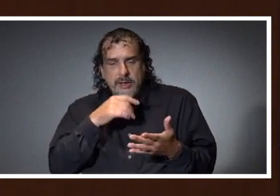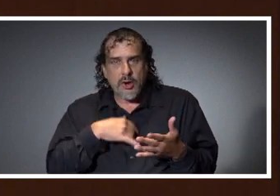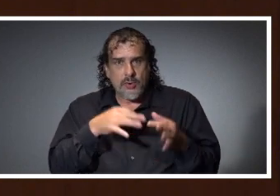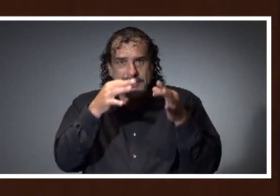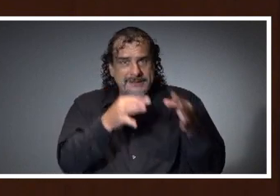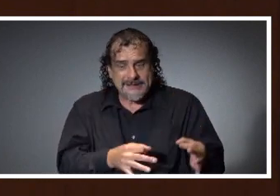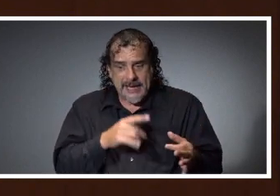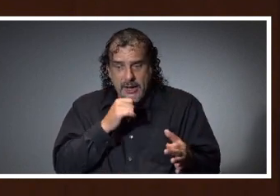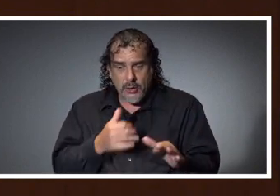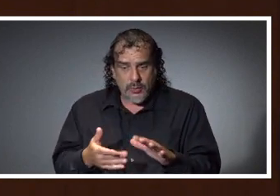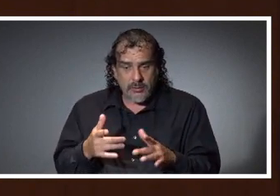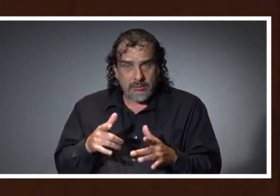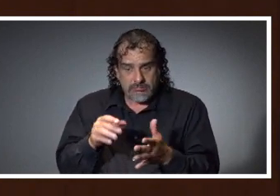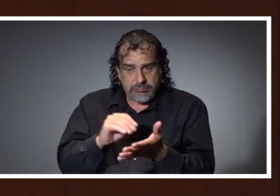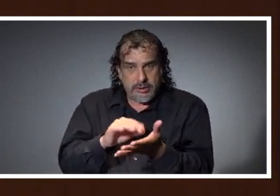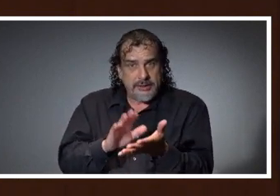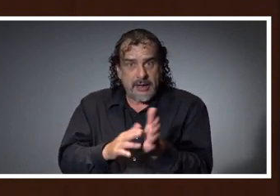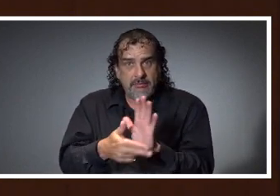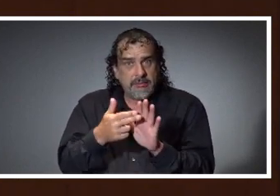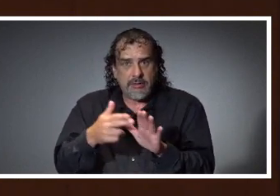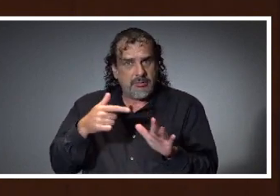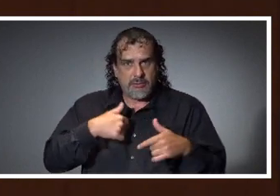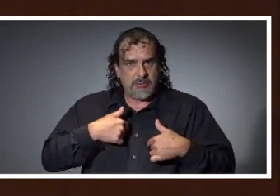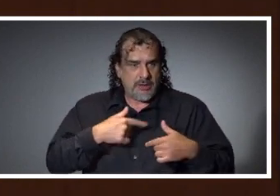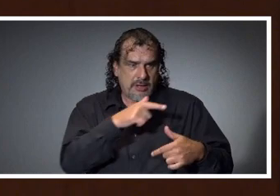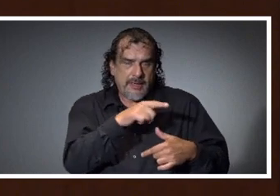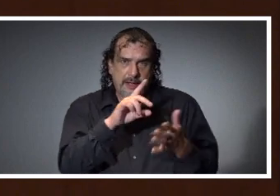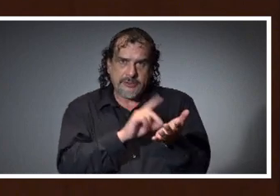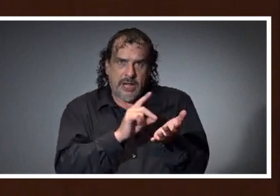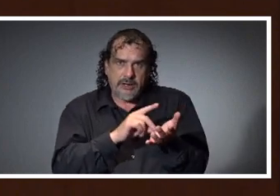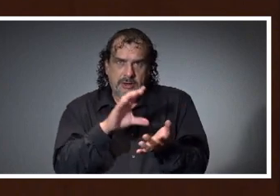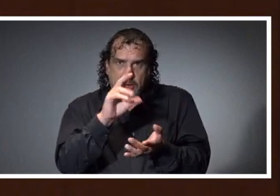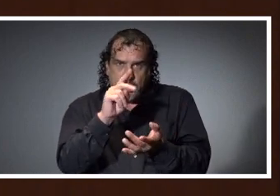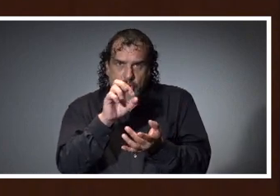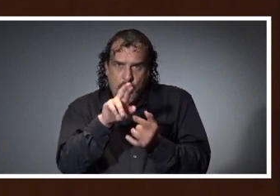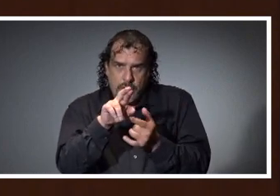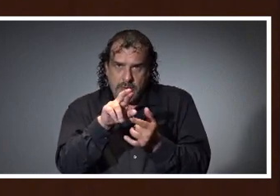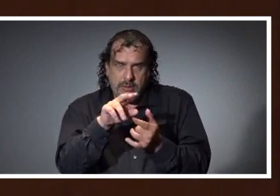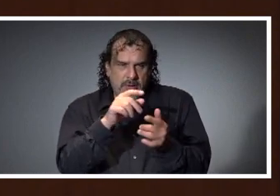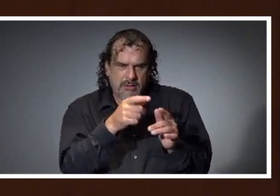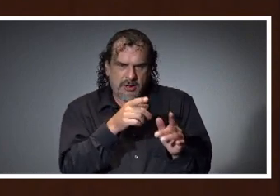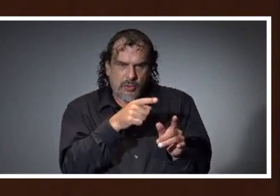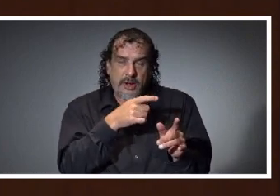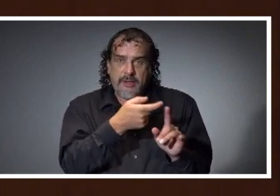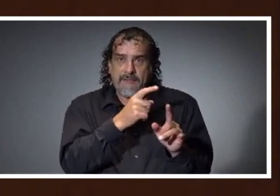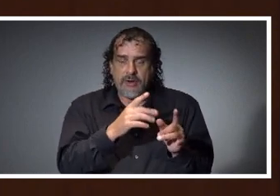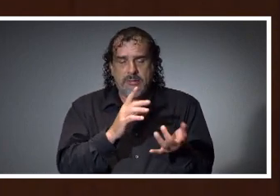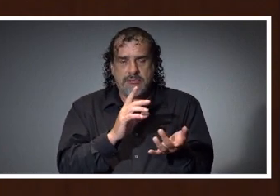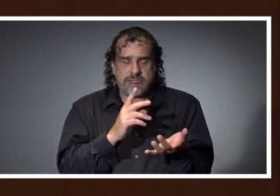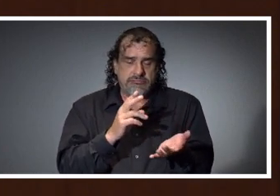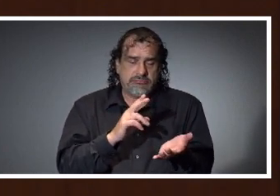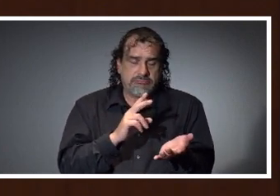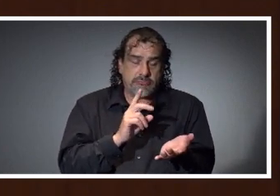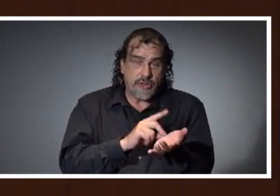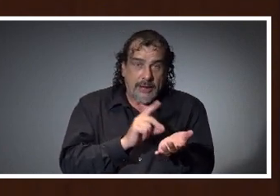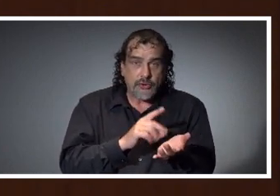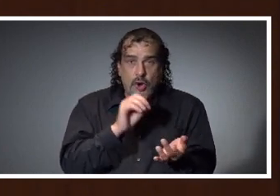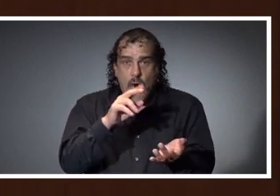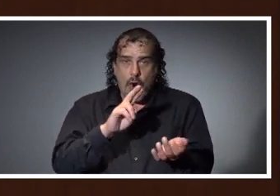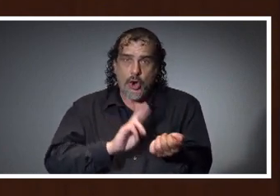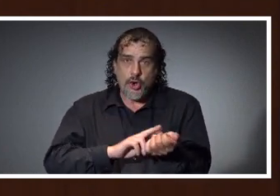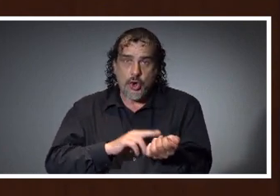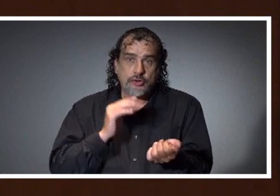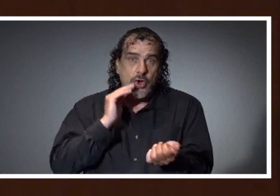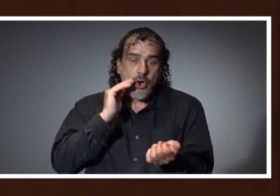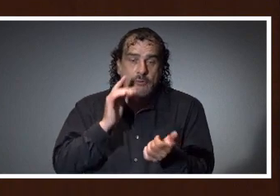the physicians and the coroners, and almost all the reports that we get directly come from hospitals and nursing homes where, sadly, patients are most